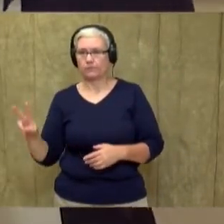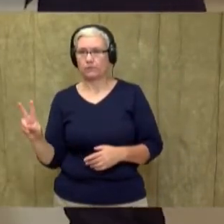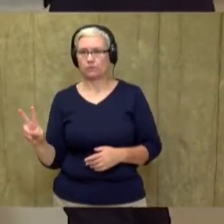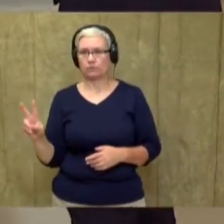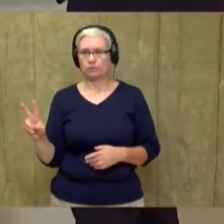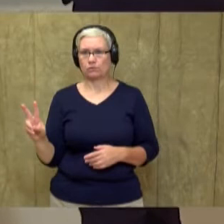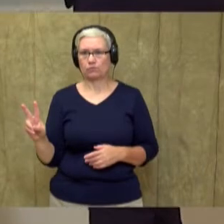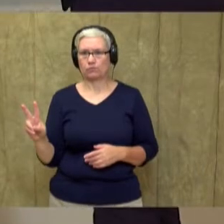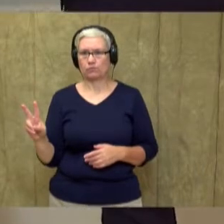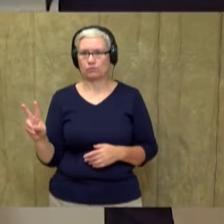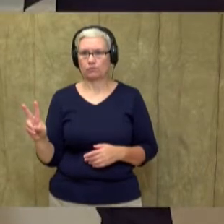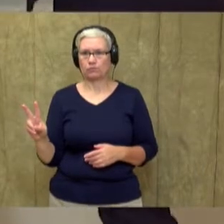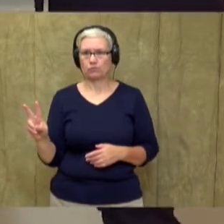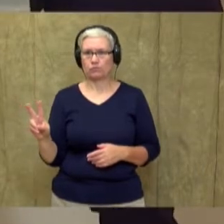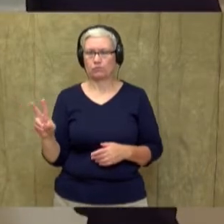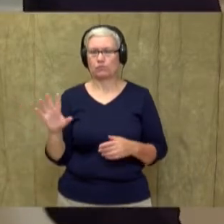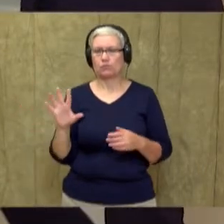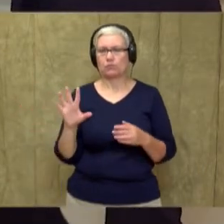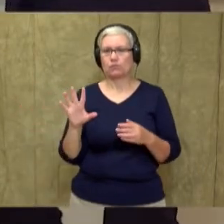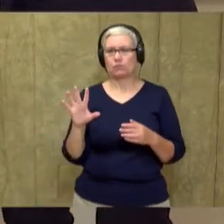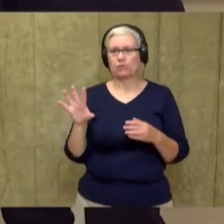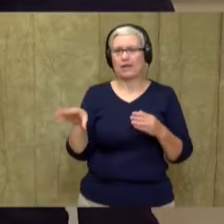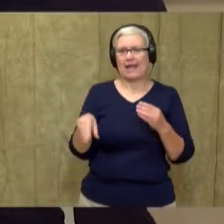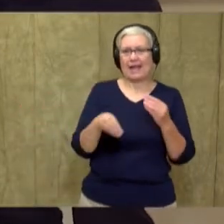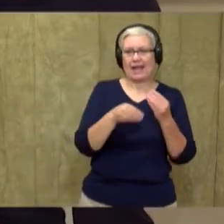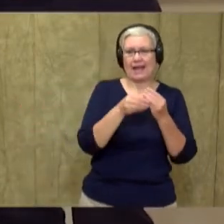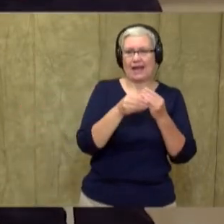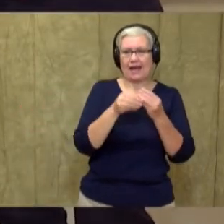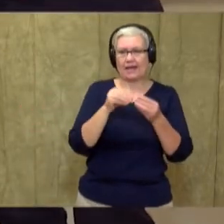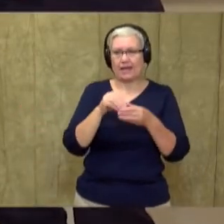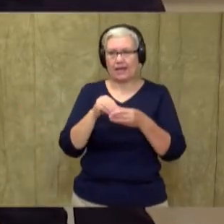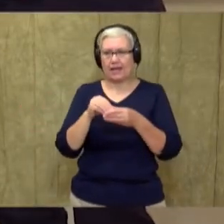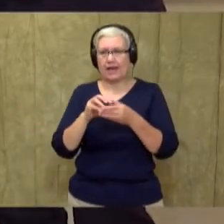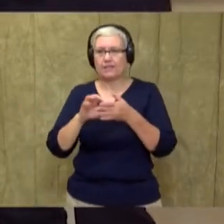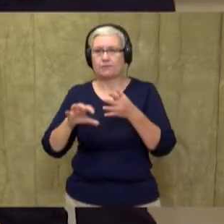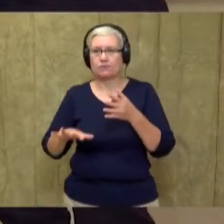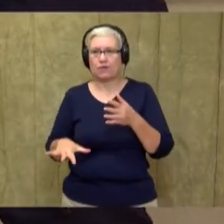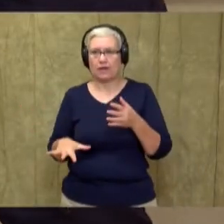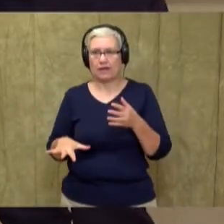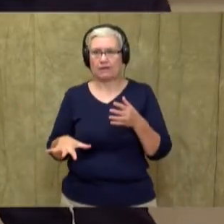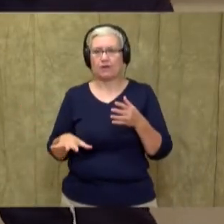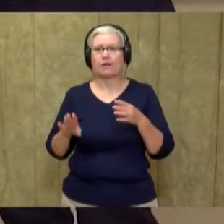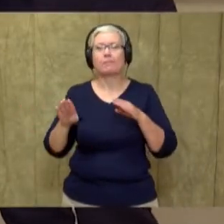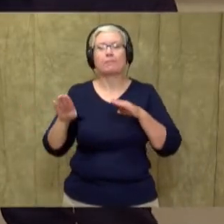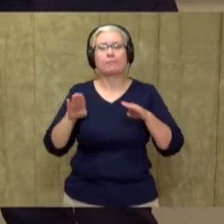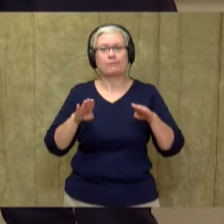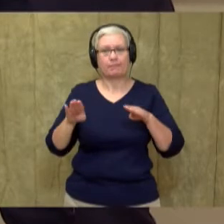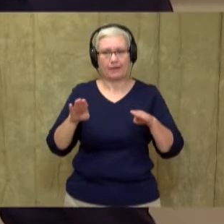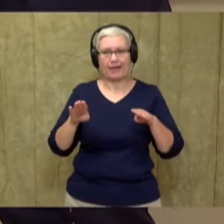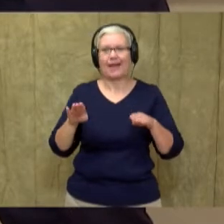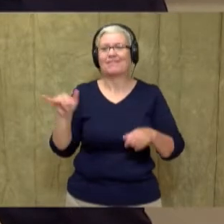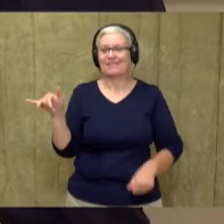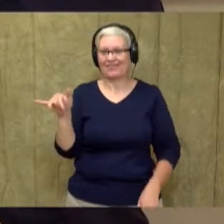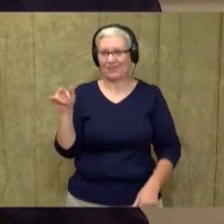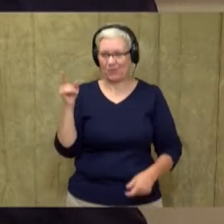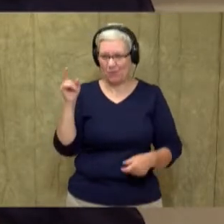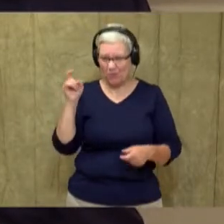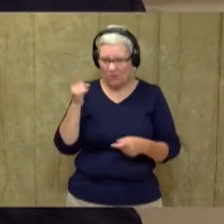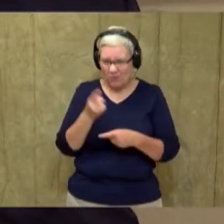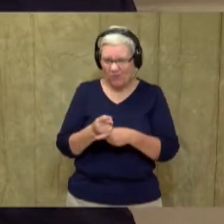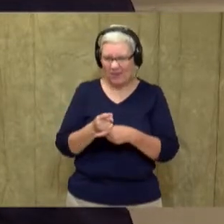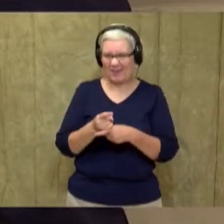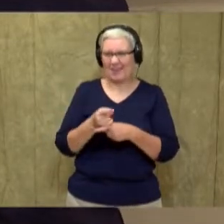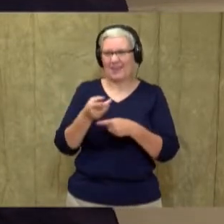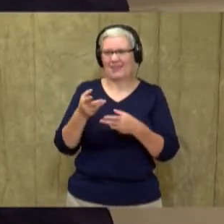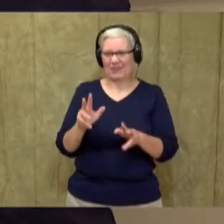So those additions and subtraction signs on the outside of our function behave like we would expect them to. But like I